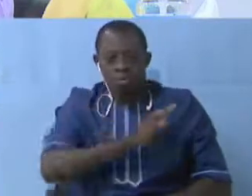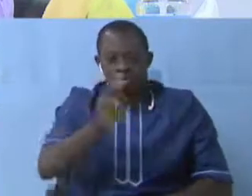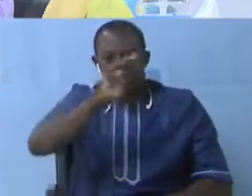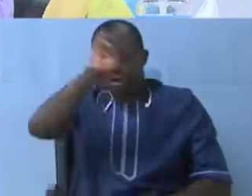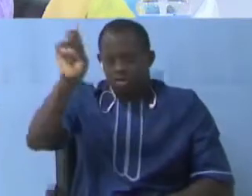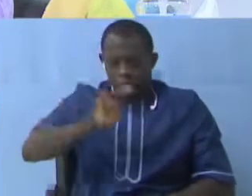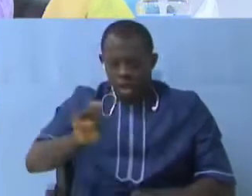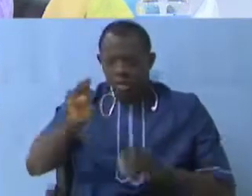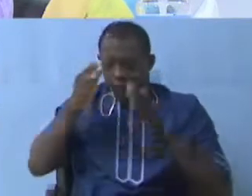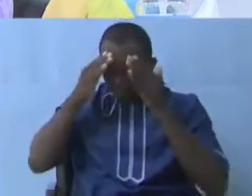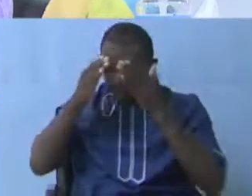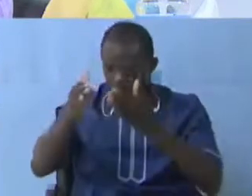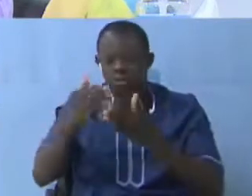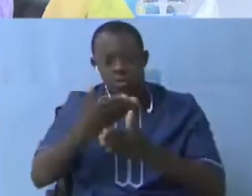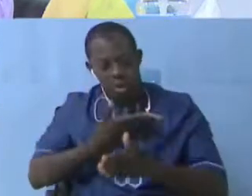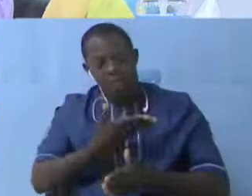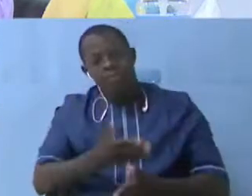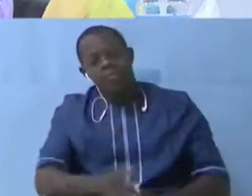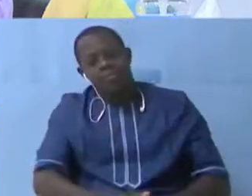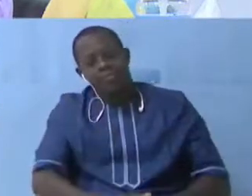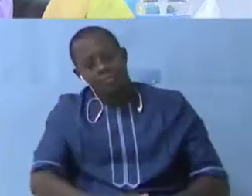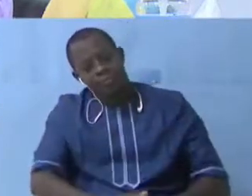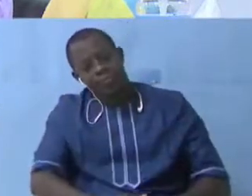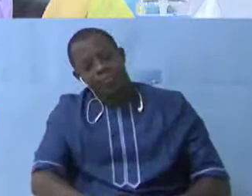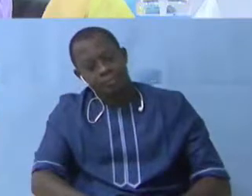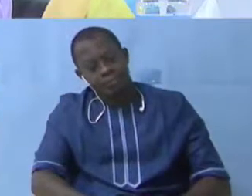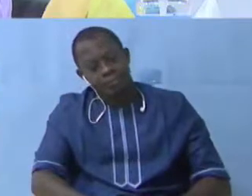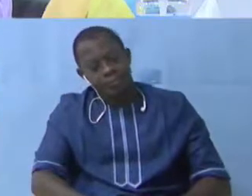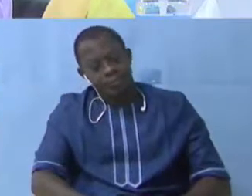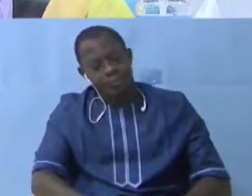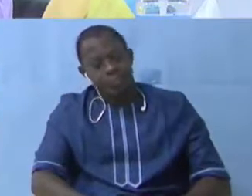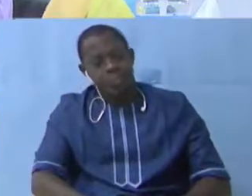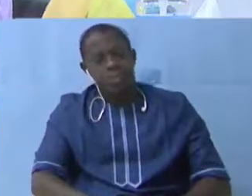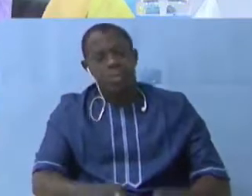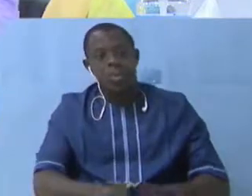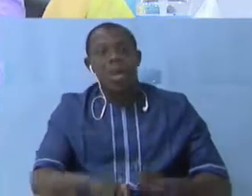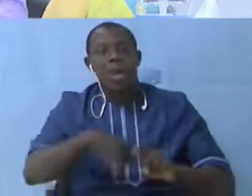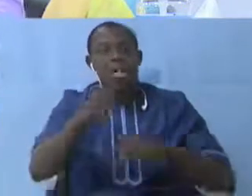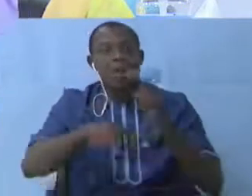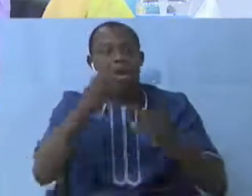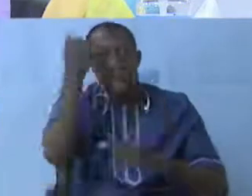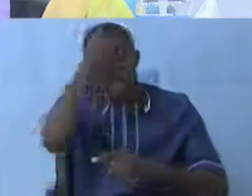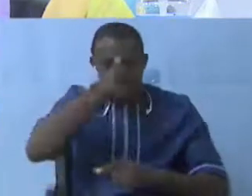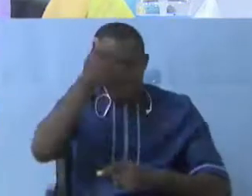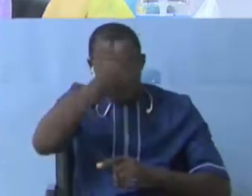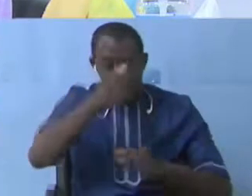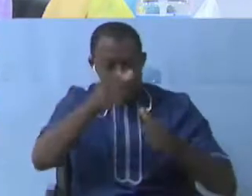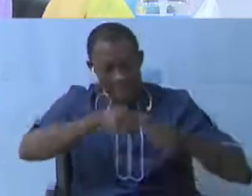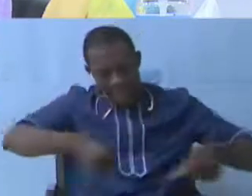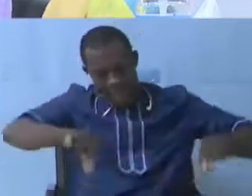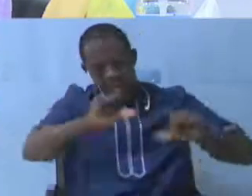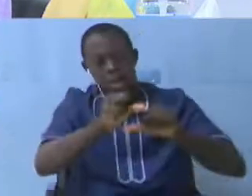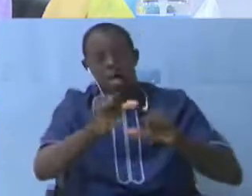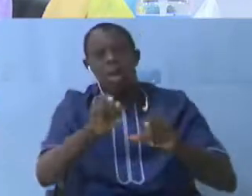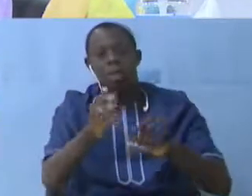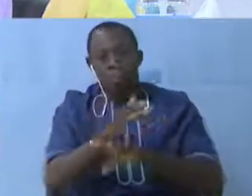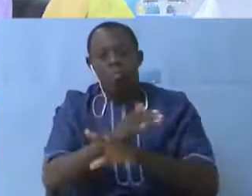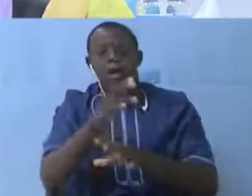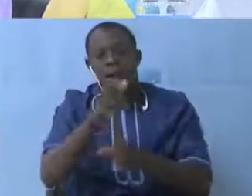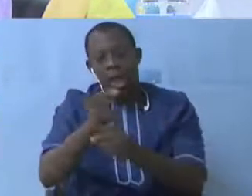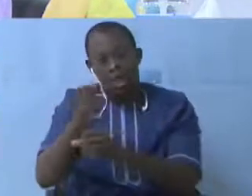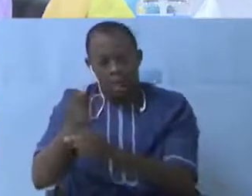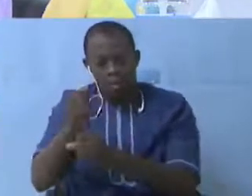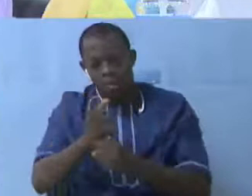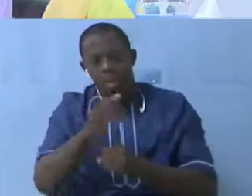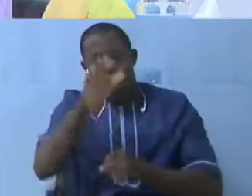ak benn bi nga xam ne ni nag mu ngi jëmal bopp rek fii ci réew mi. For the continental part, we were helping the commission. ci wàll